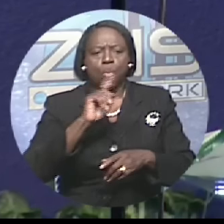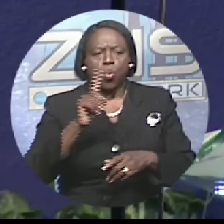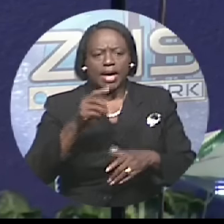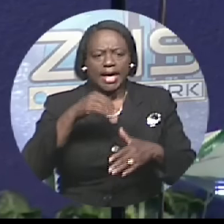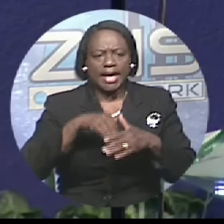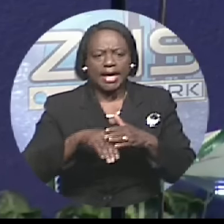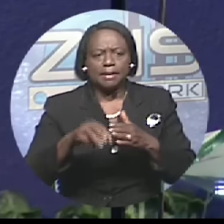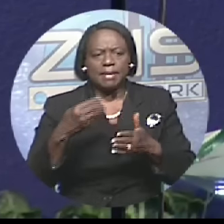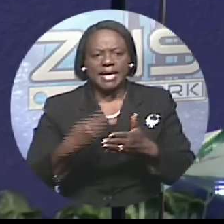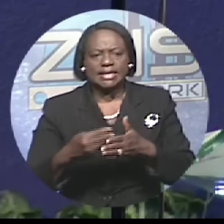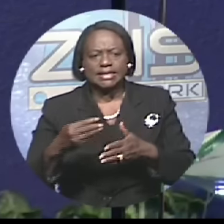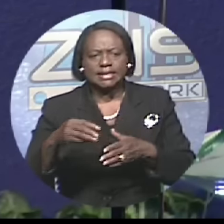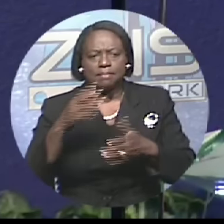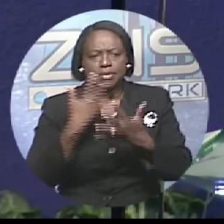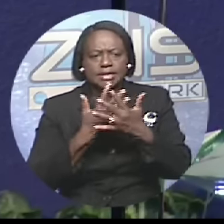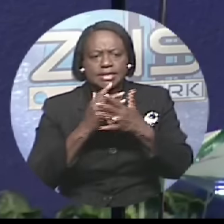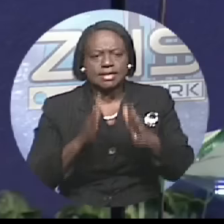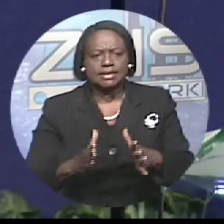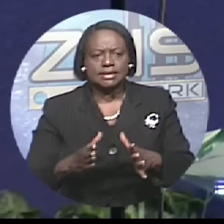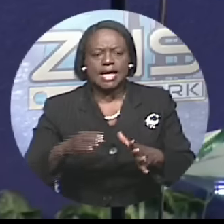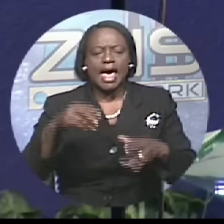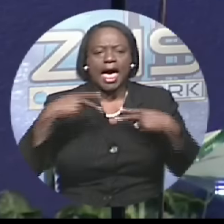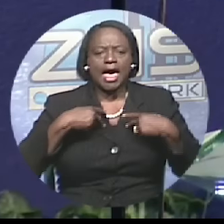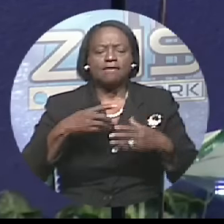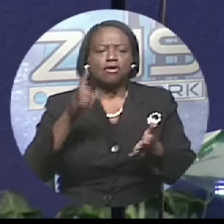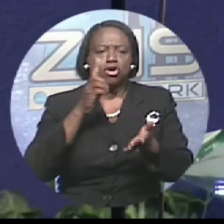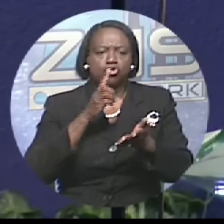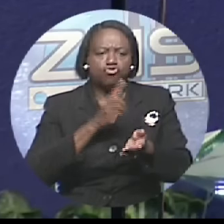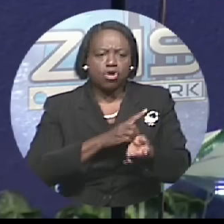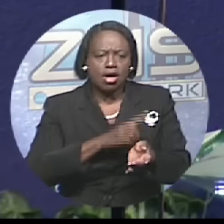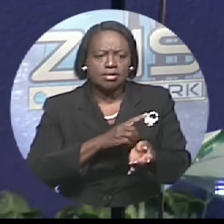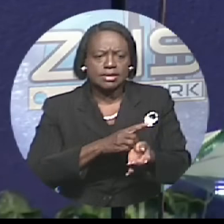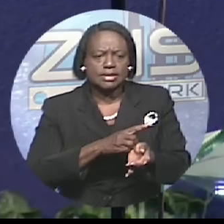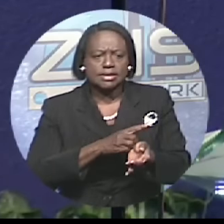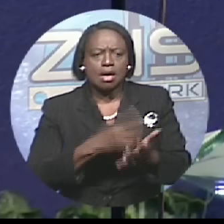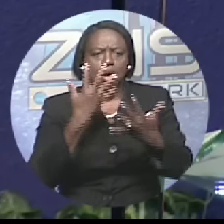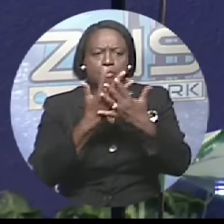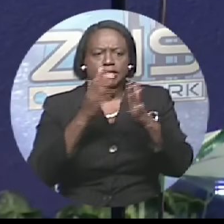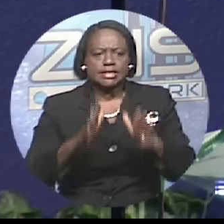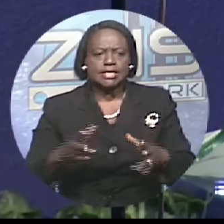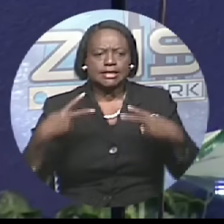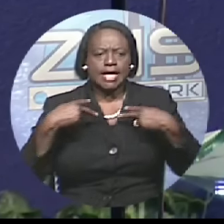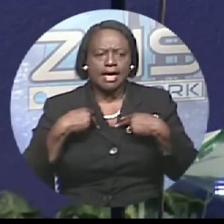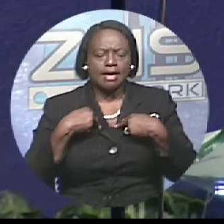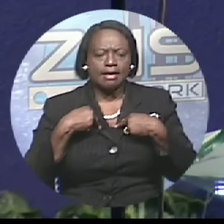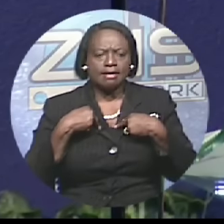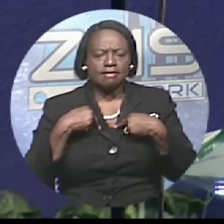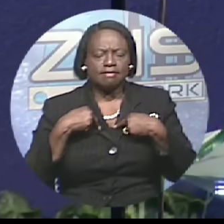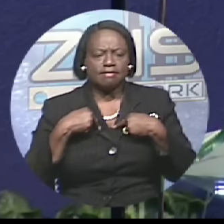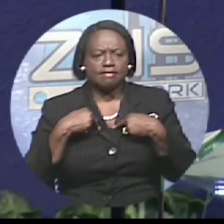in possession of drugs, where inmates can be in possession of